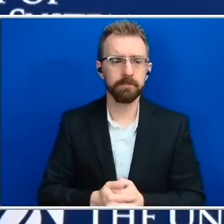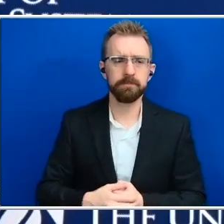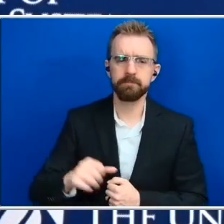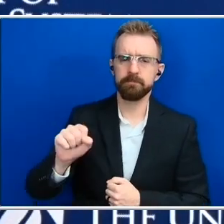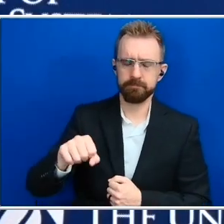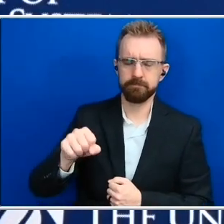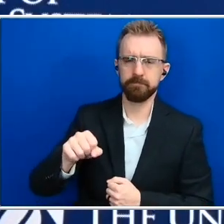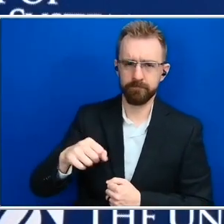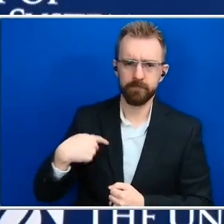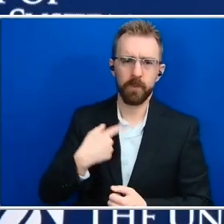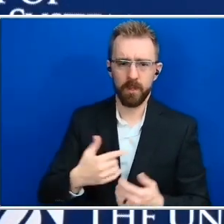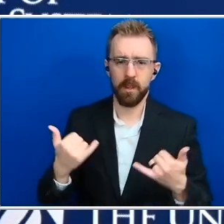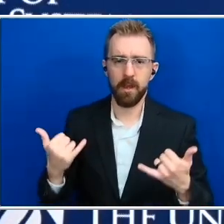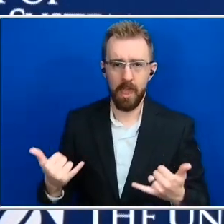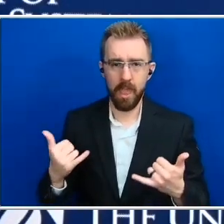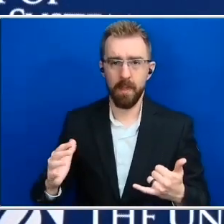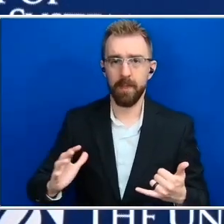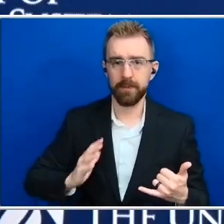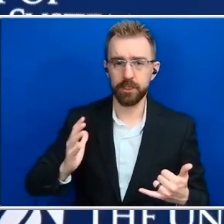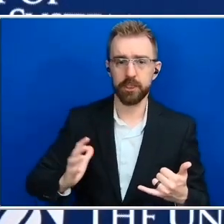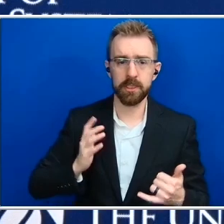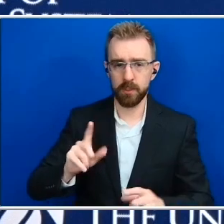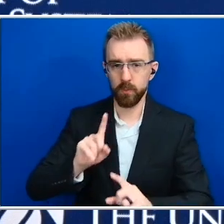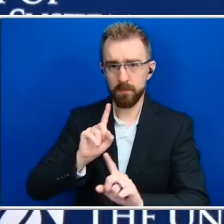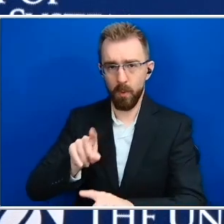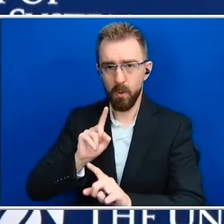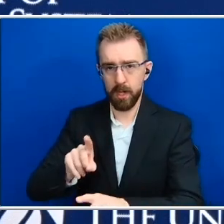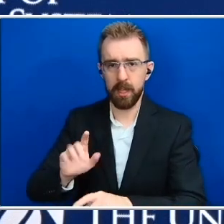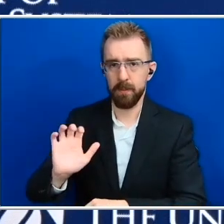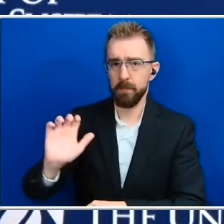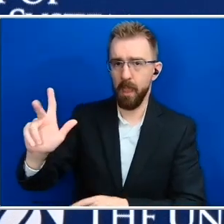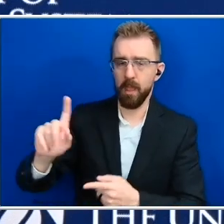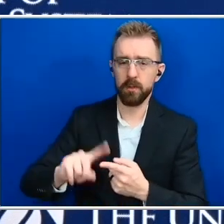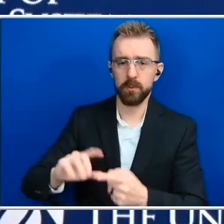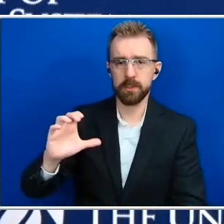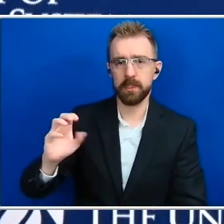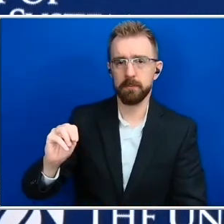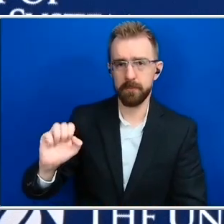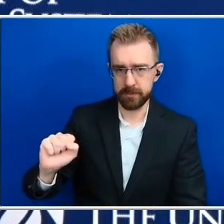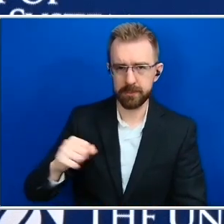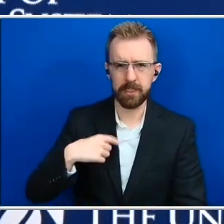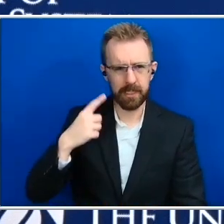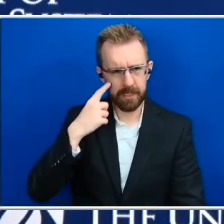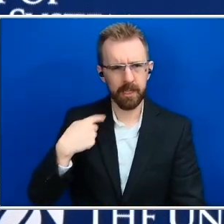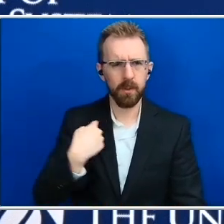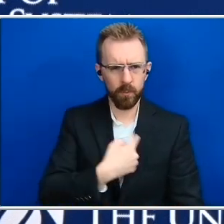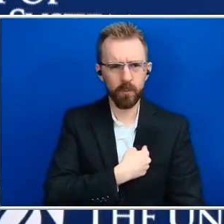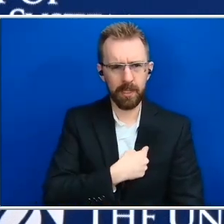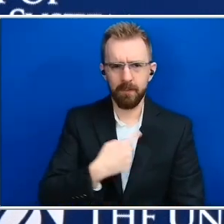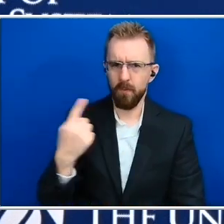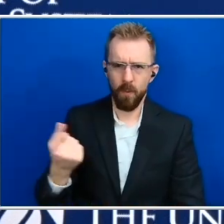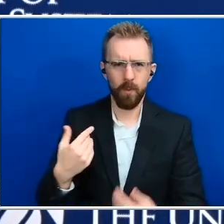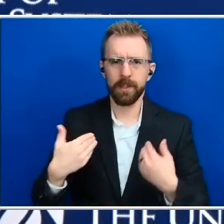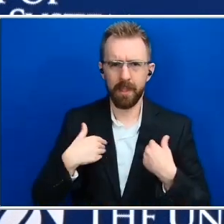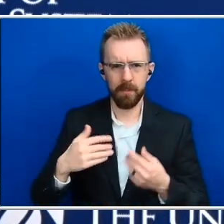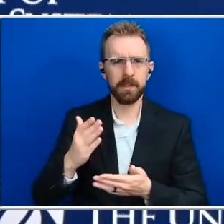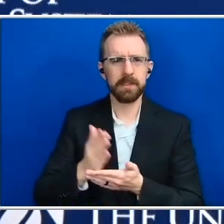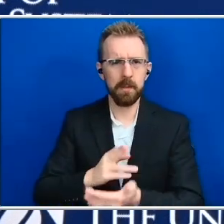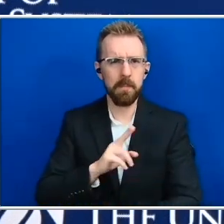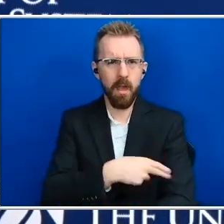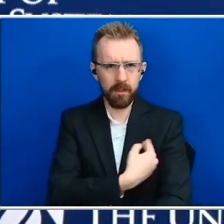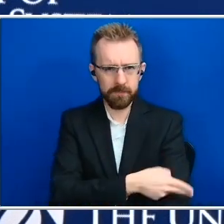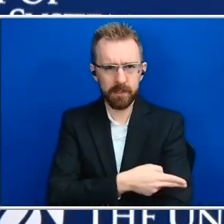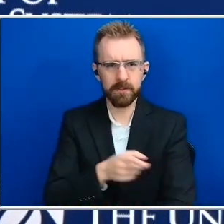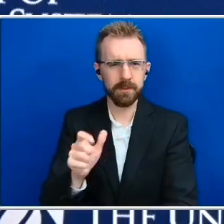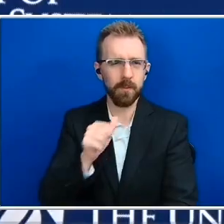now officially reporting back to CMS. I think we always have, but some of the hospitals, it wasn't a